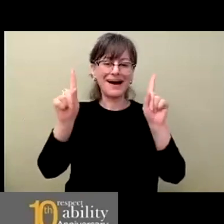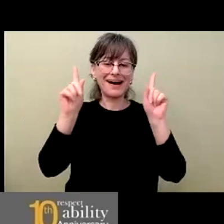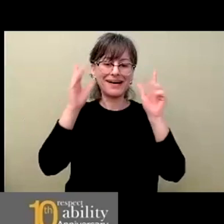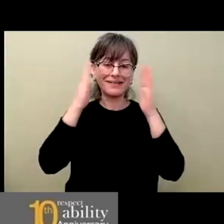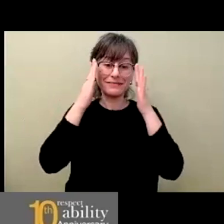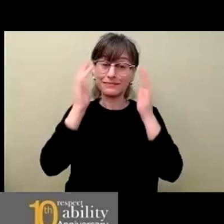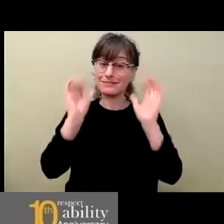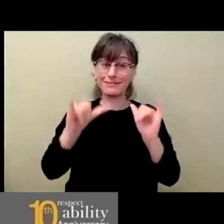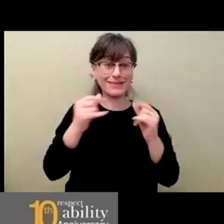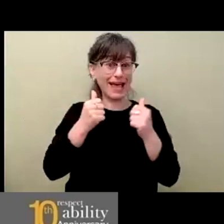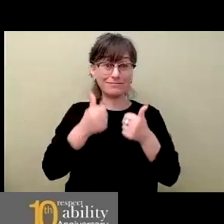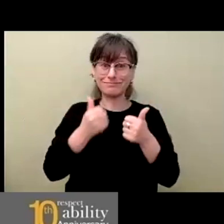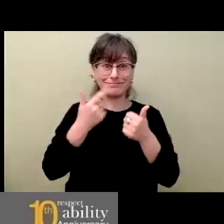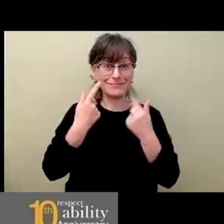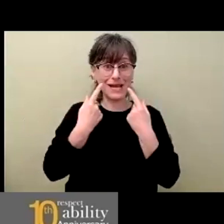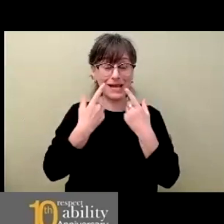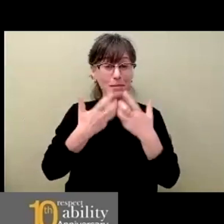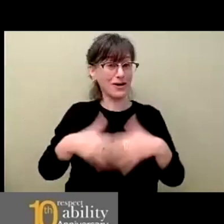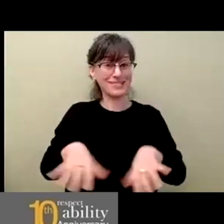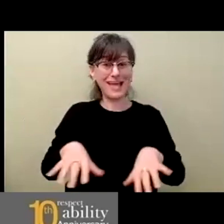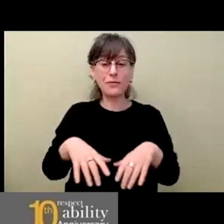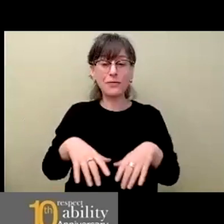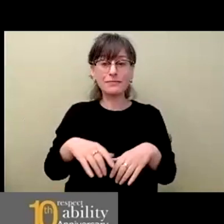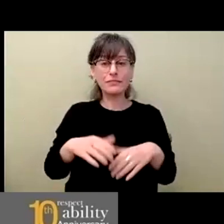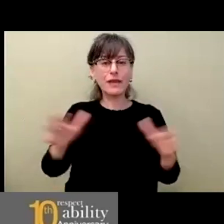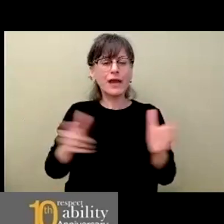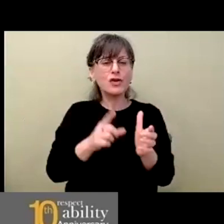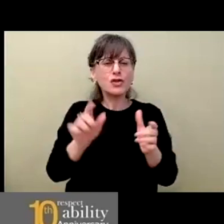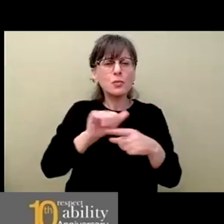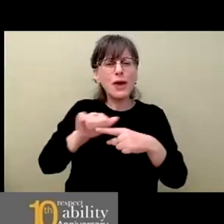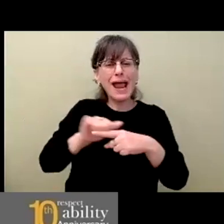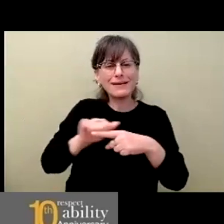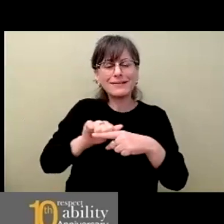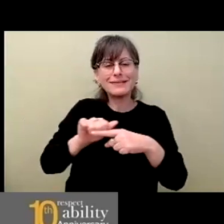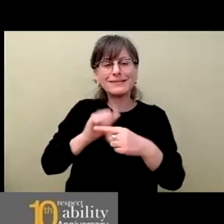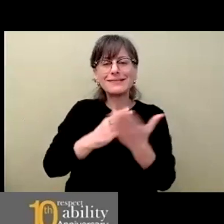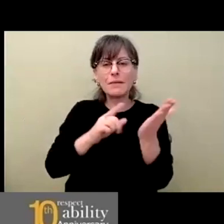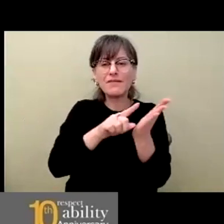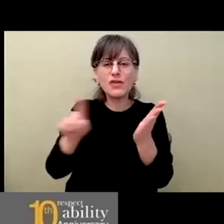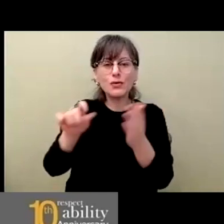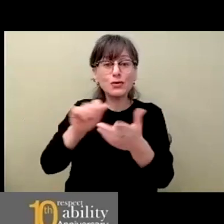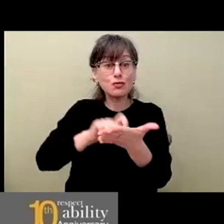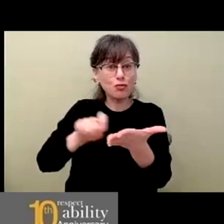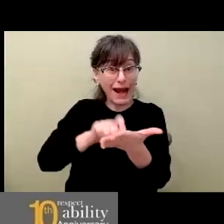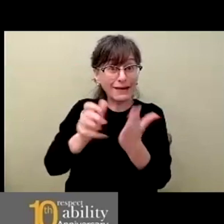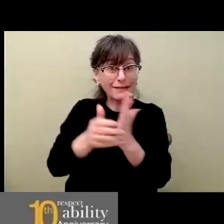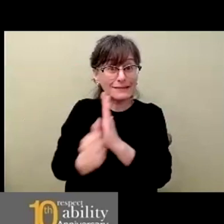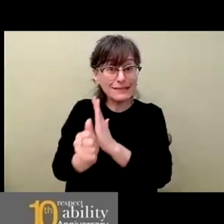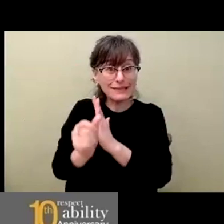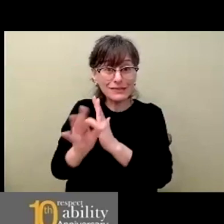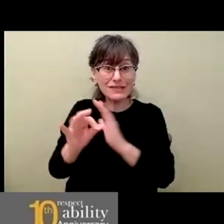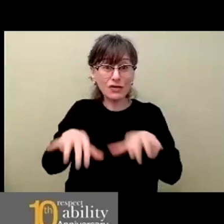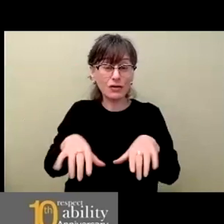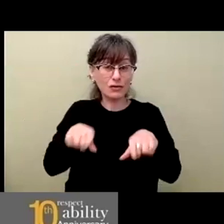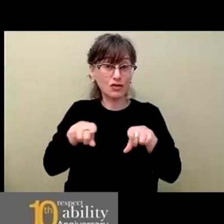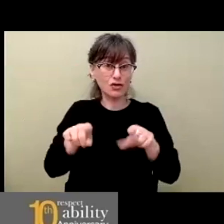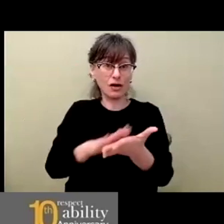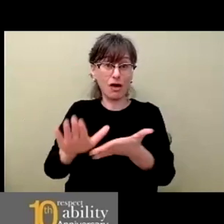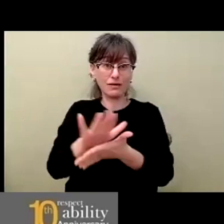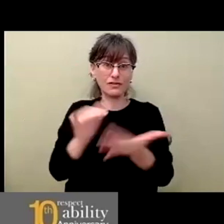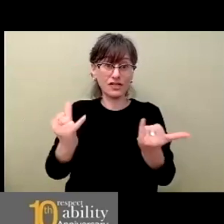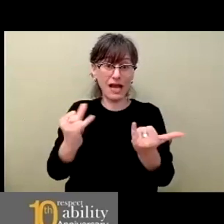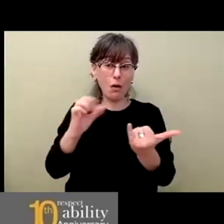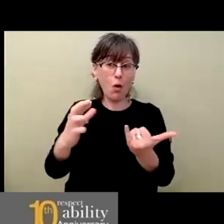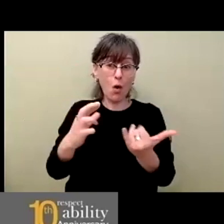well. So I'd encourage you to practice, some of those writing skills if you're in school, or if you have the opportunity to